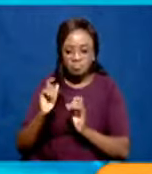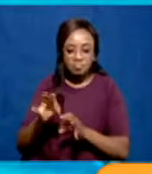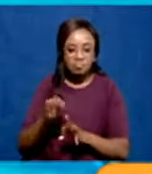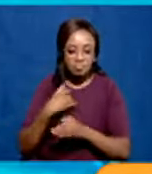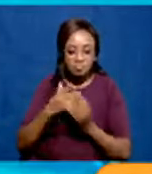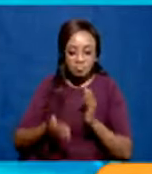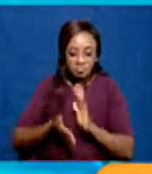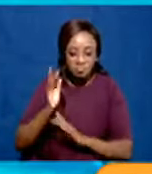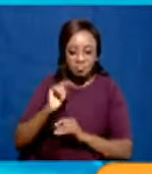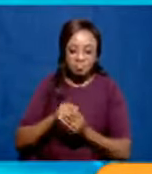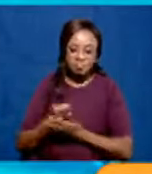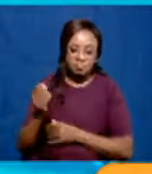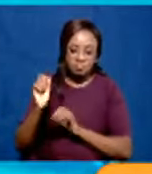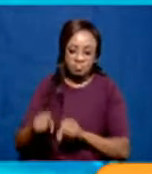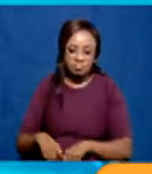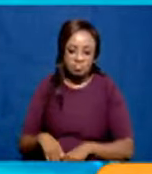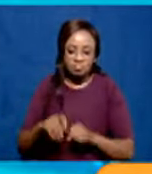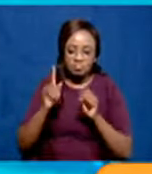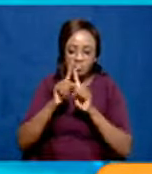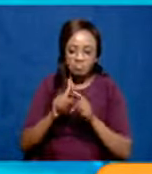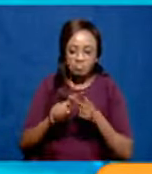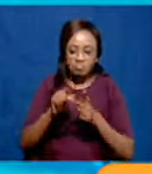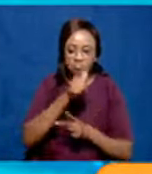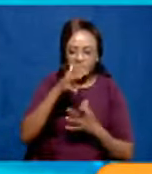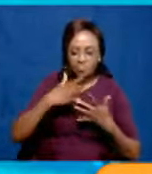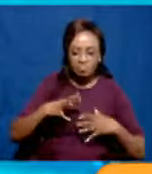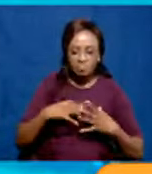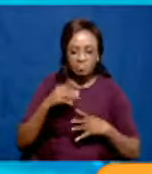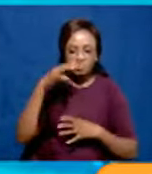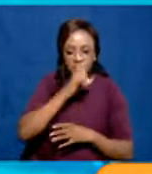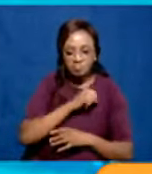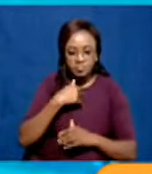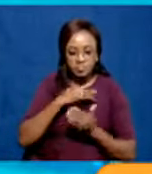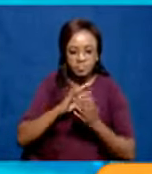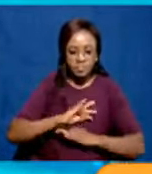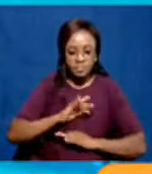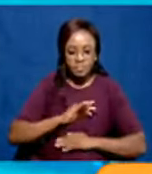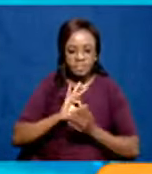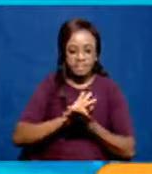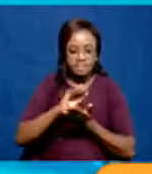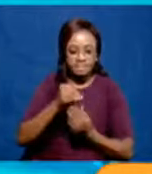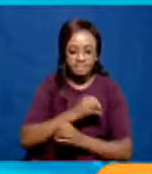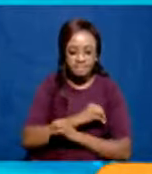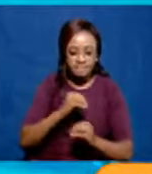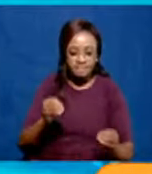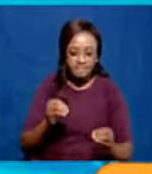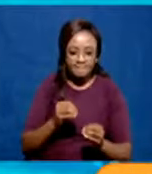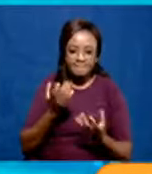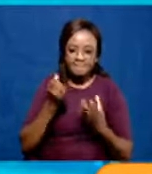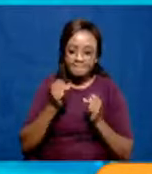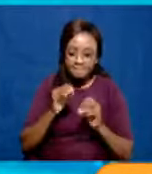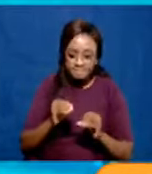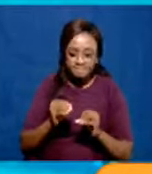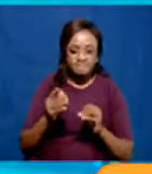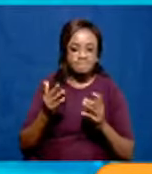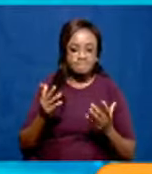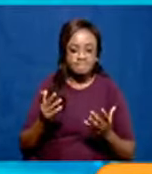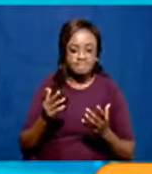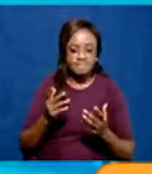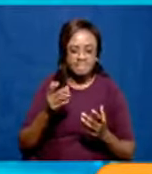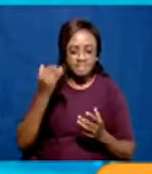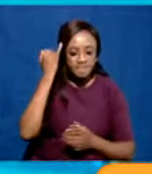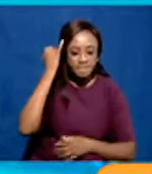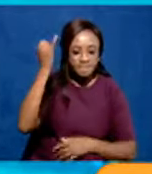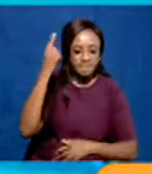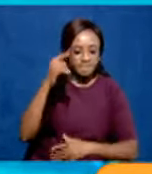was the aspect of people running out of funds, even within NHIF as a fund itself. So again, the concept of financial